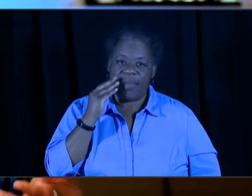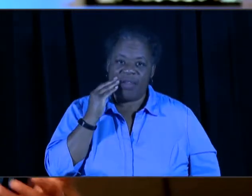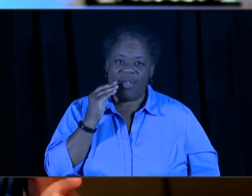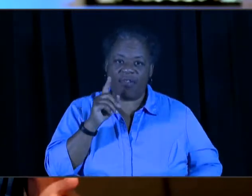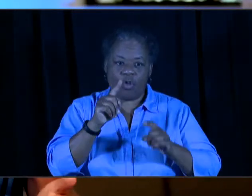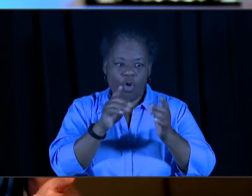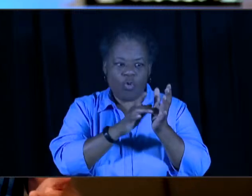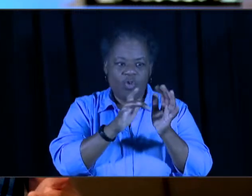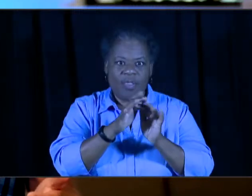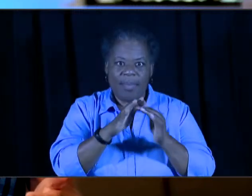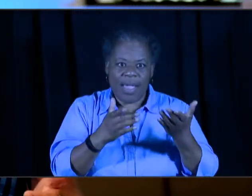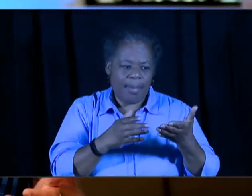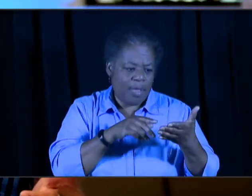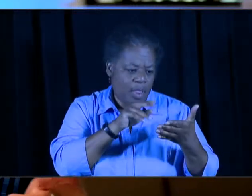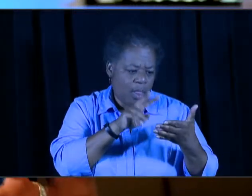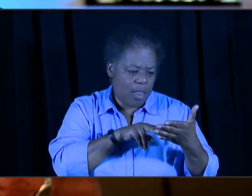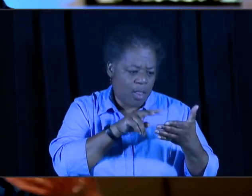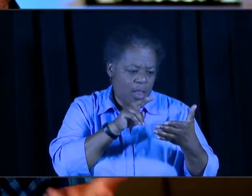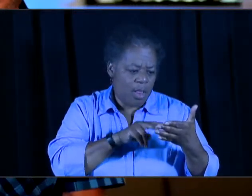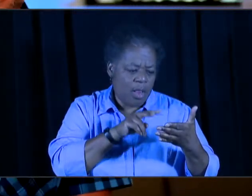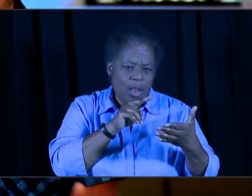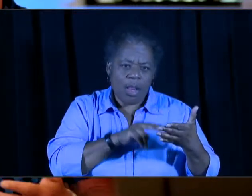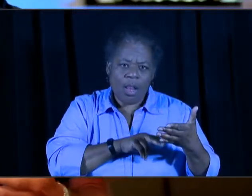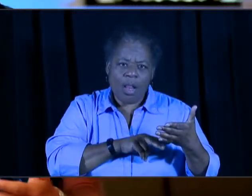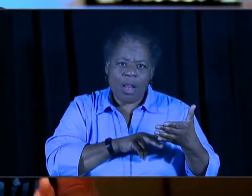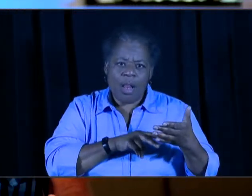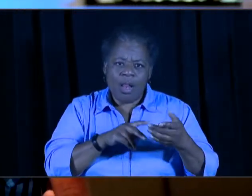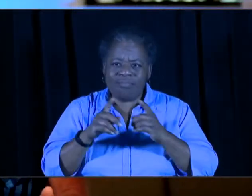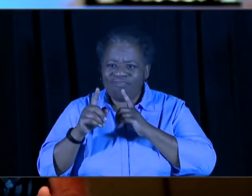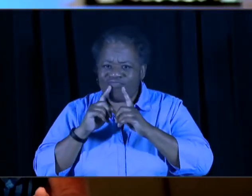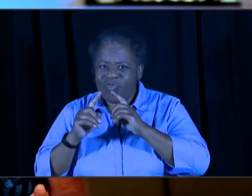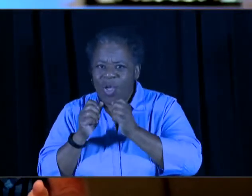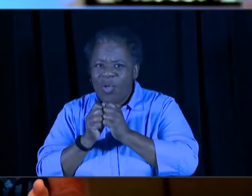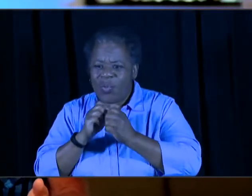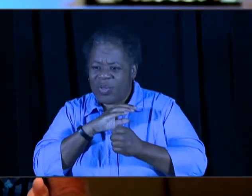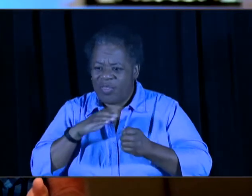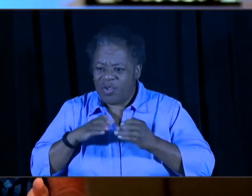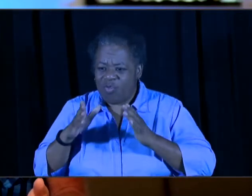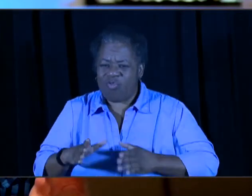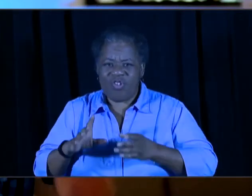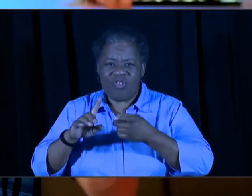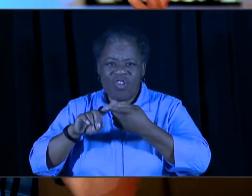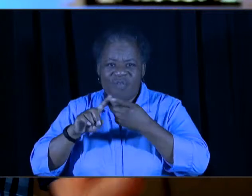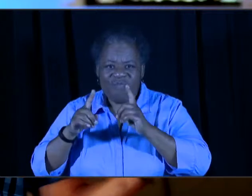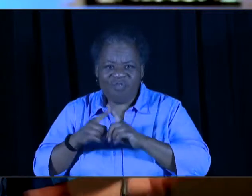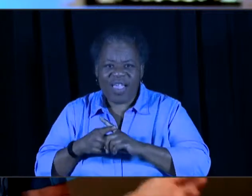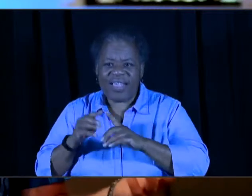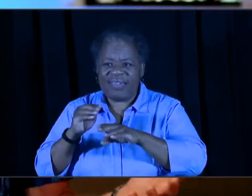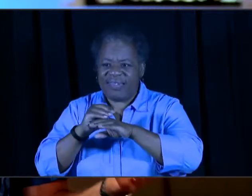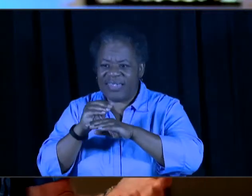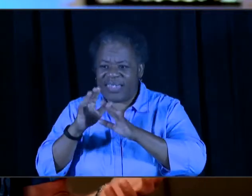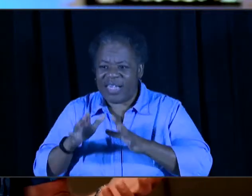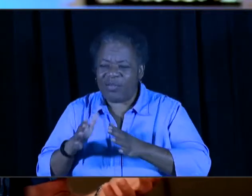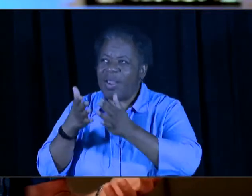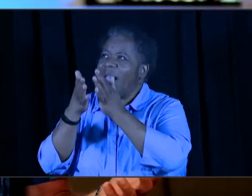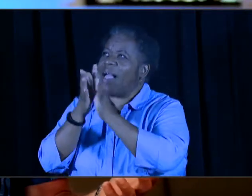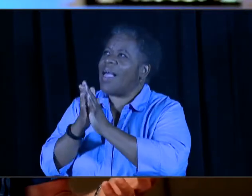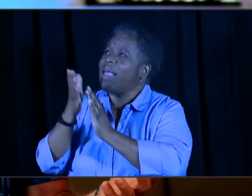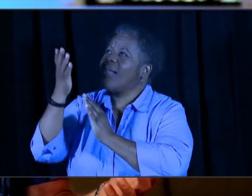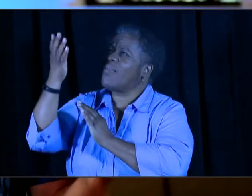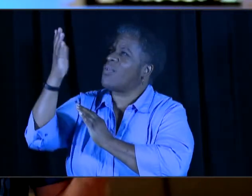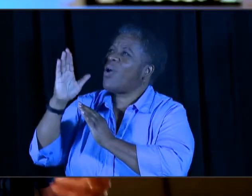and search them out. Talk to Christian friends or counselors. Ask for grace from